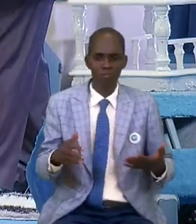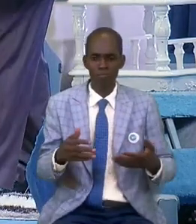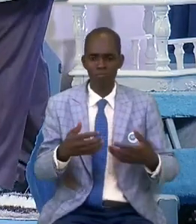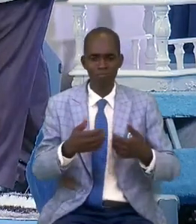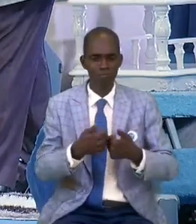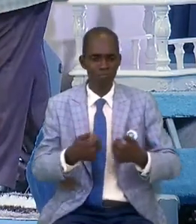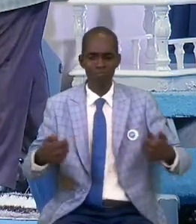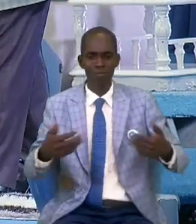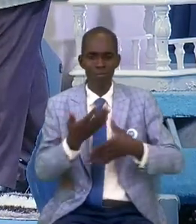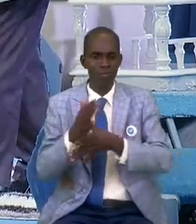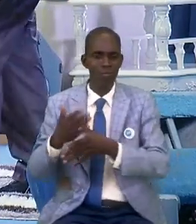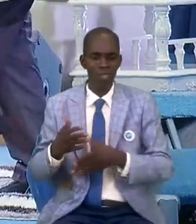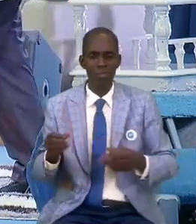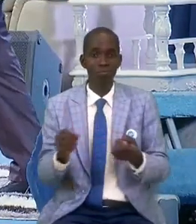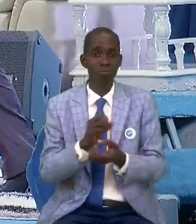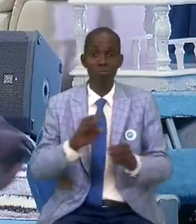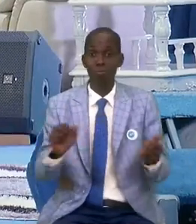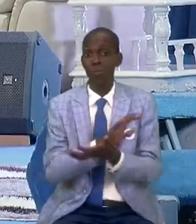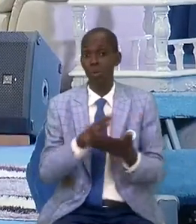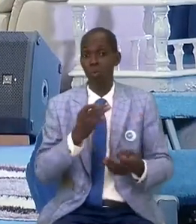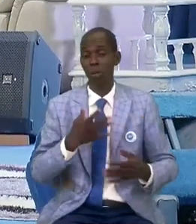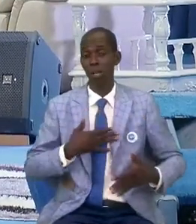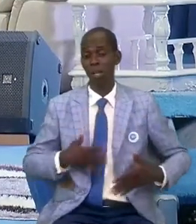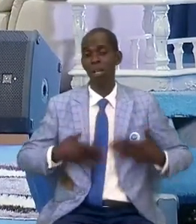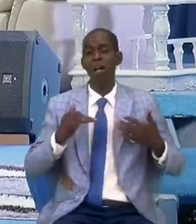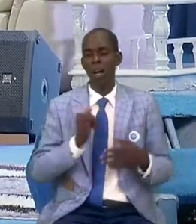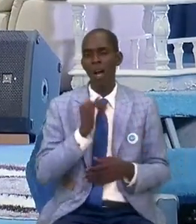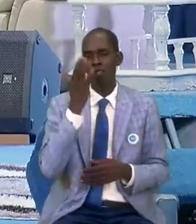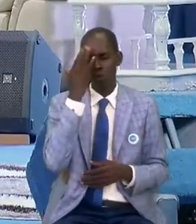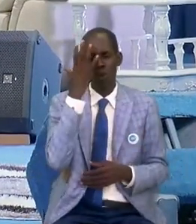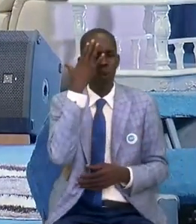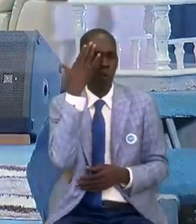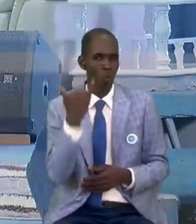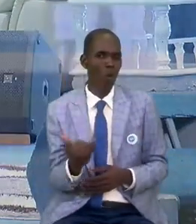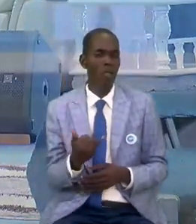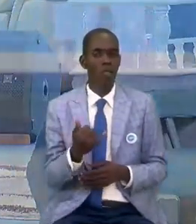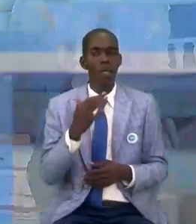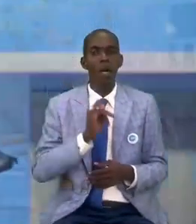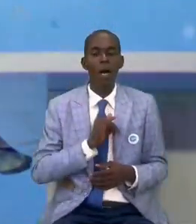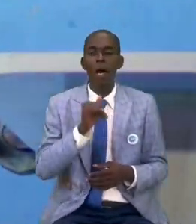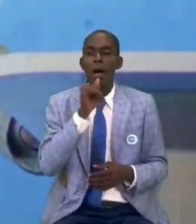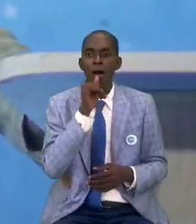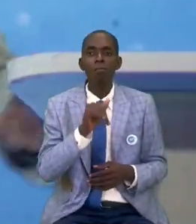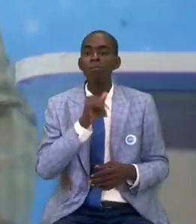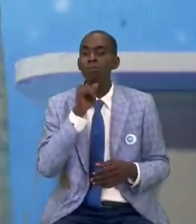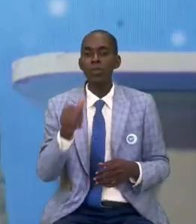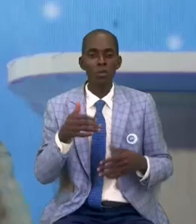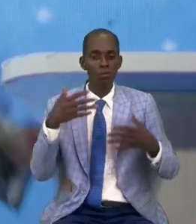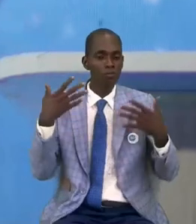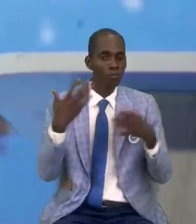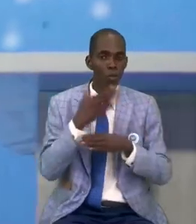undone because I am a man of unclean lips. And